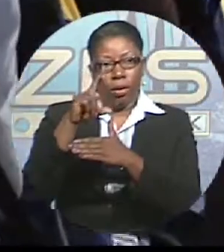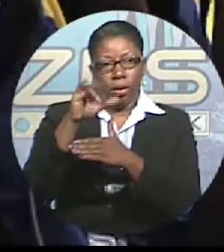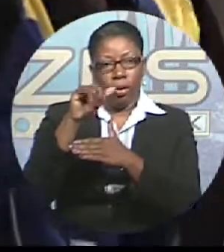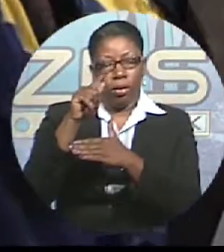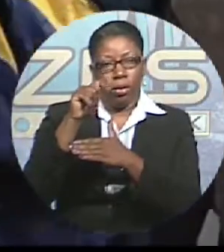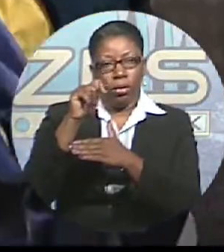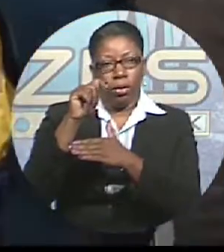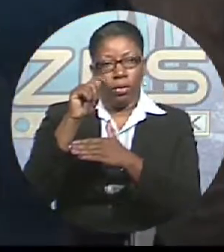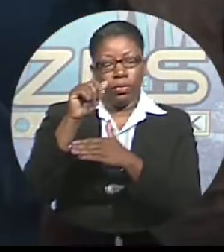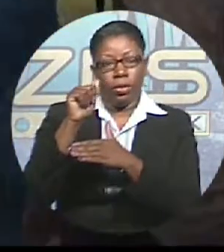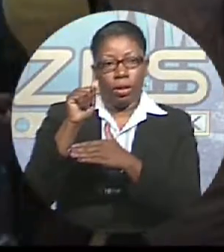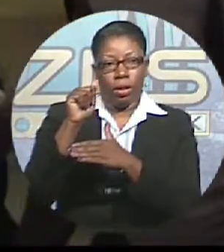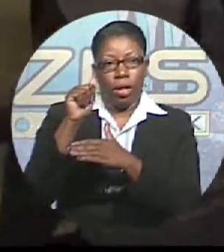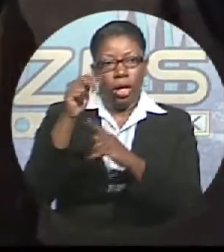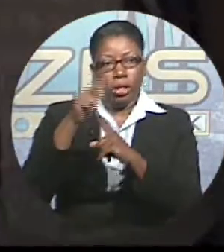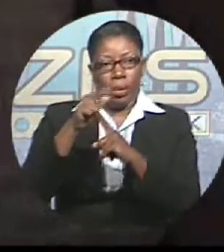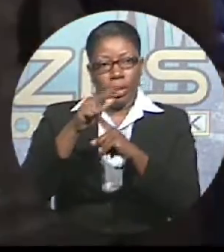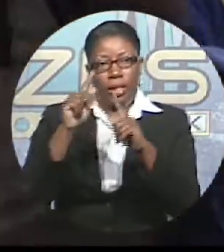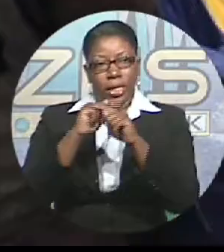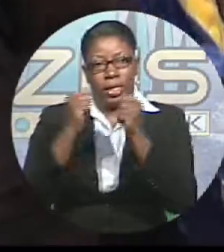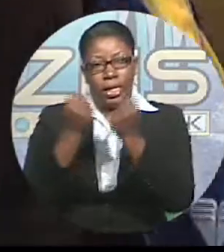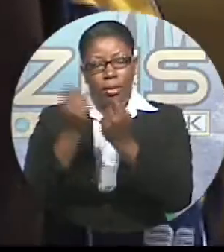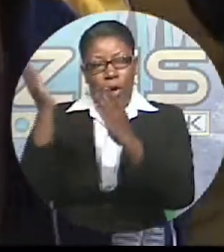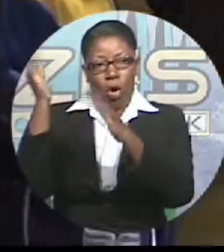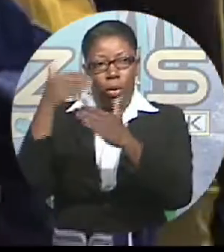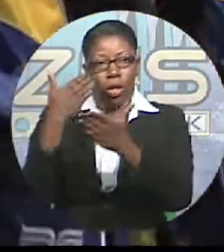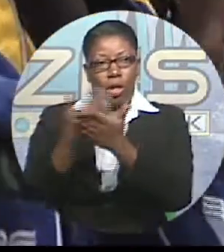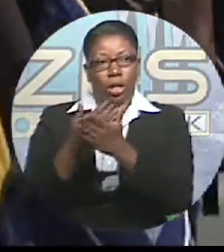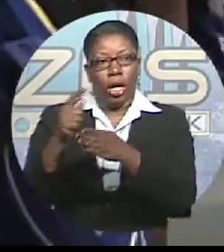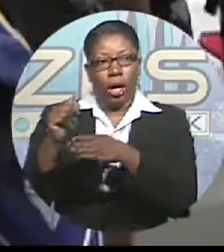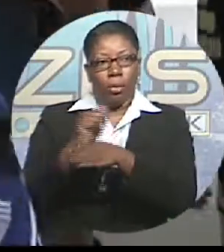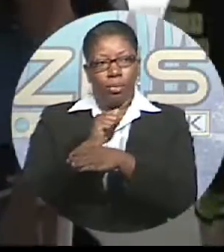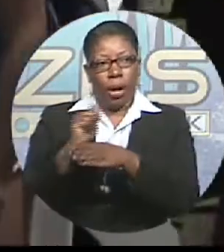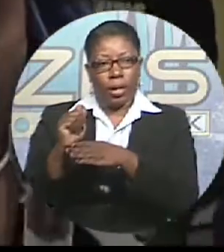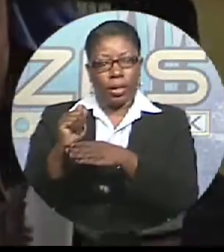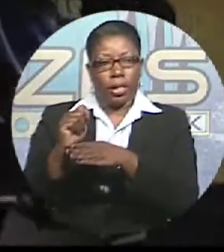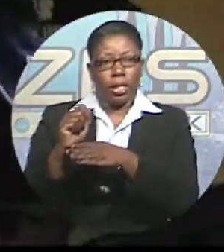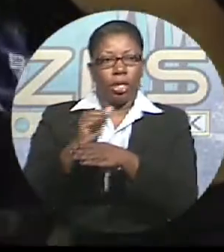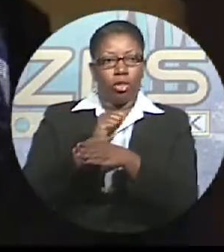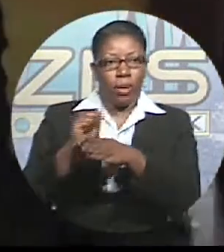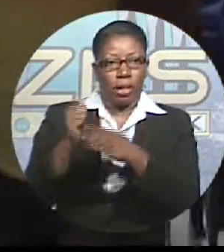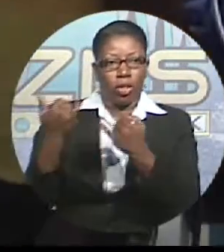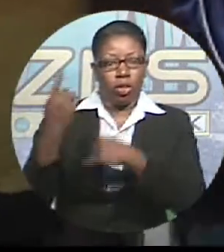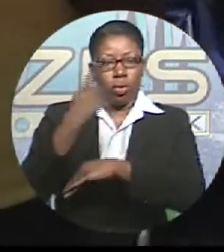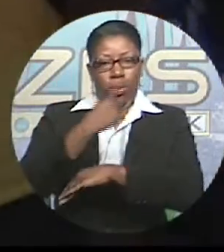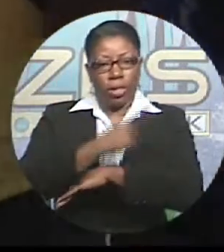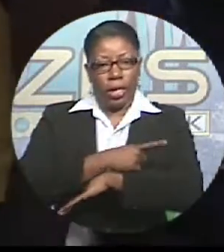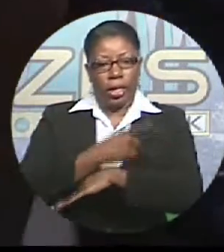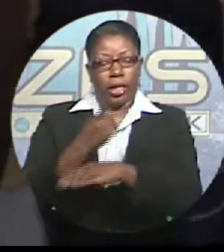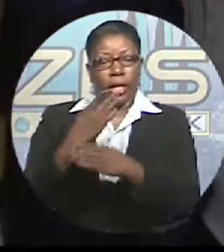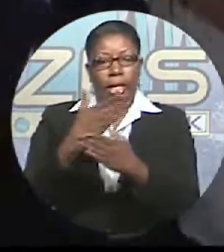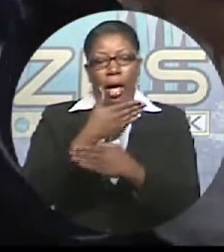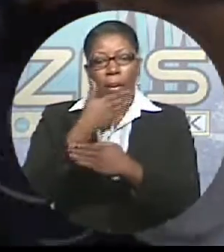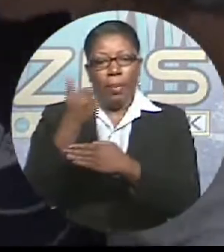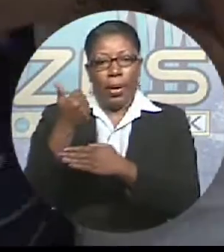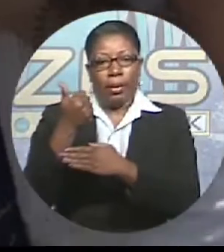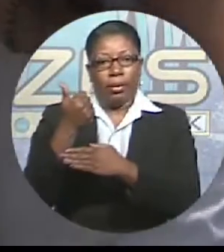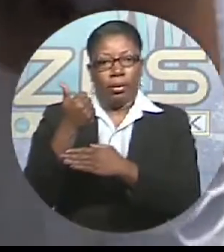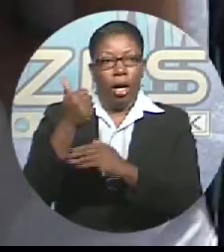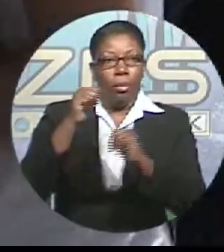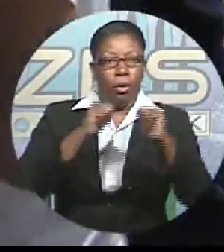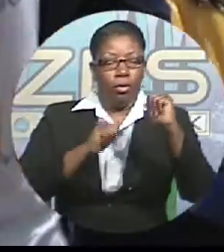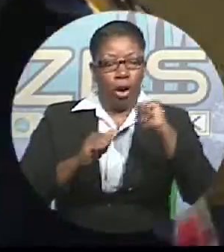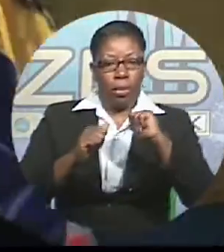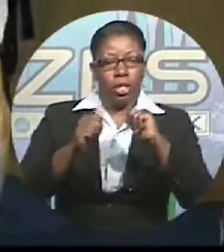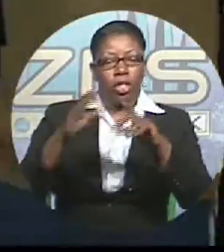7/8 Aruba tomorrow. The team is hoping for a good practice today that will hopefully turn into good performances and definitely medals